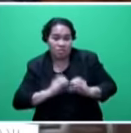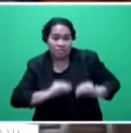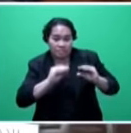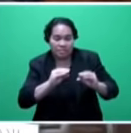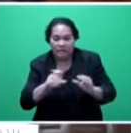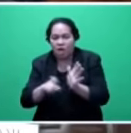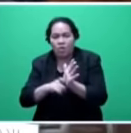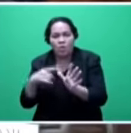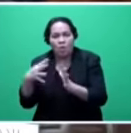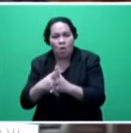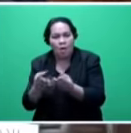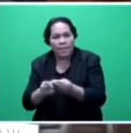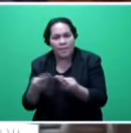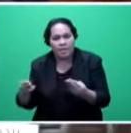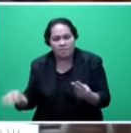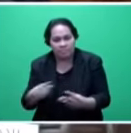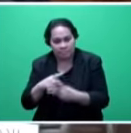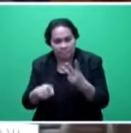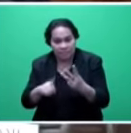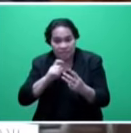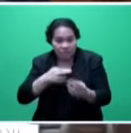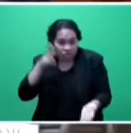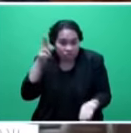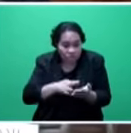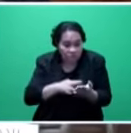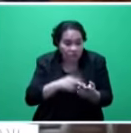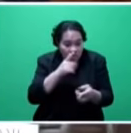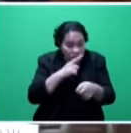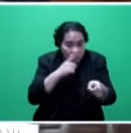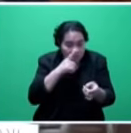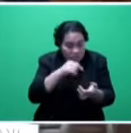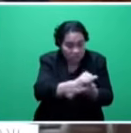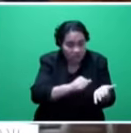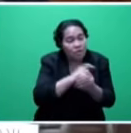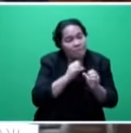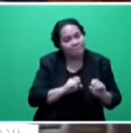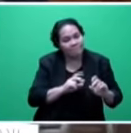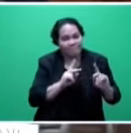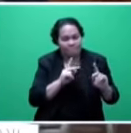raw material. By reducing tariff on consumables, we